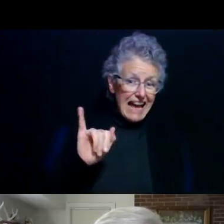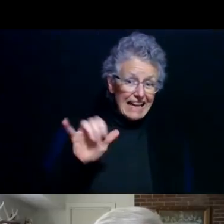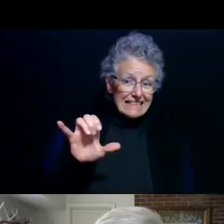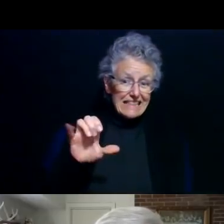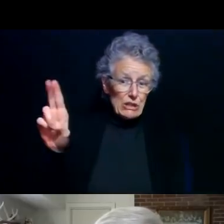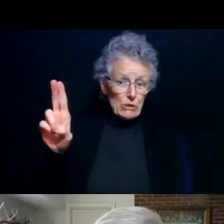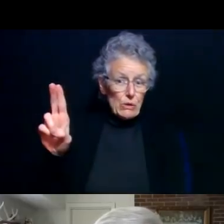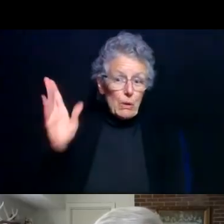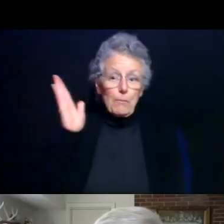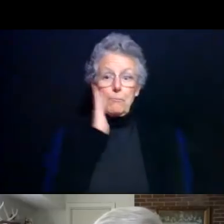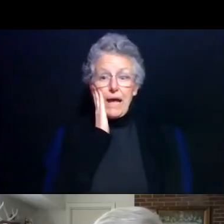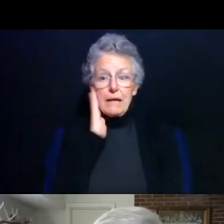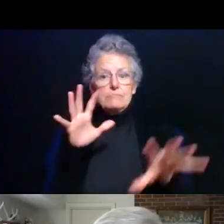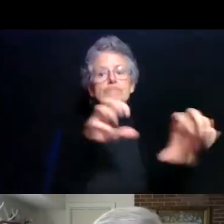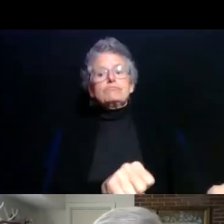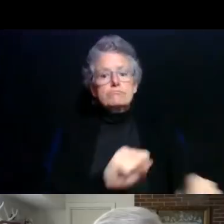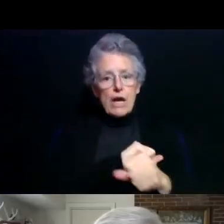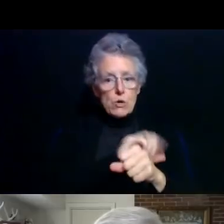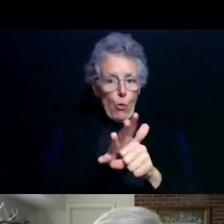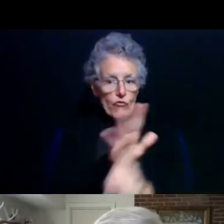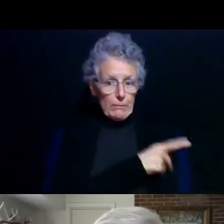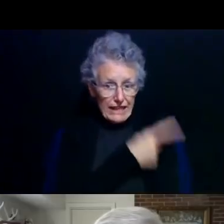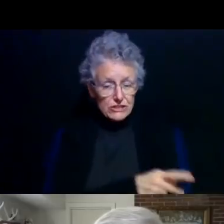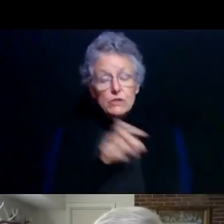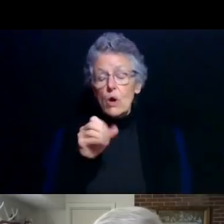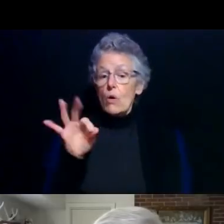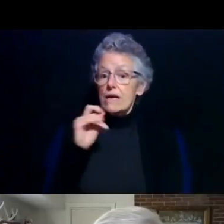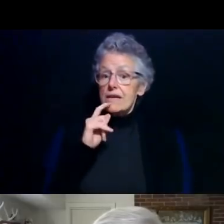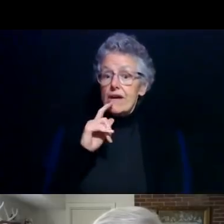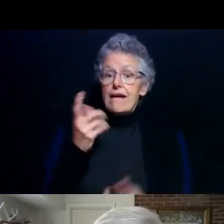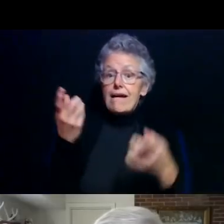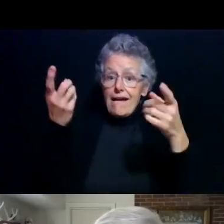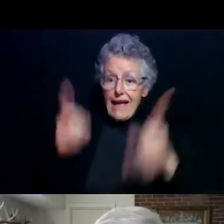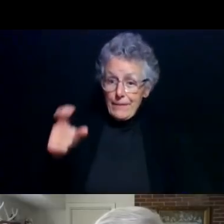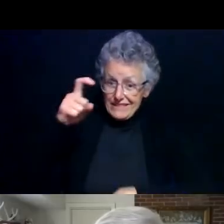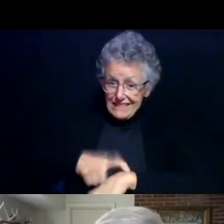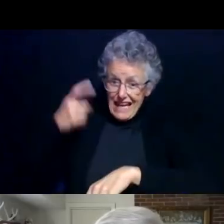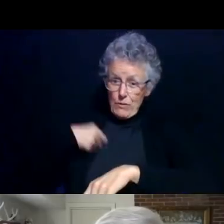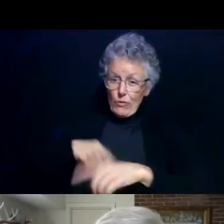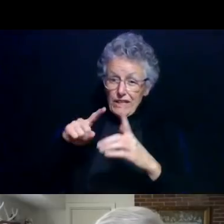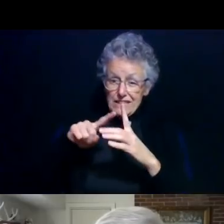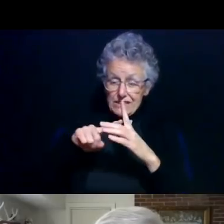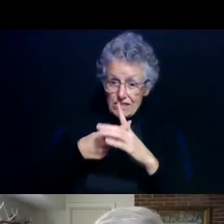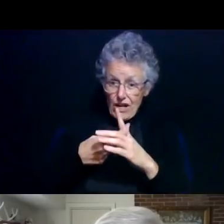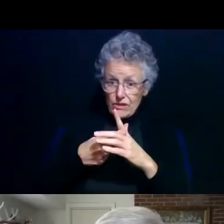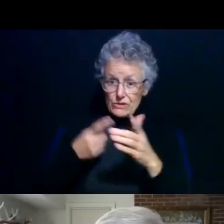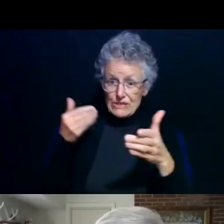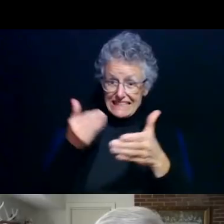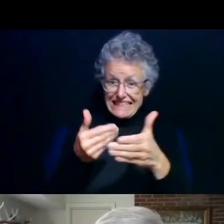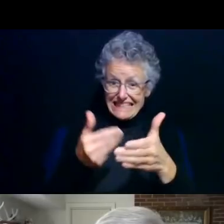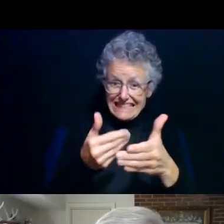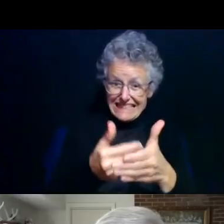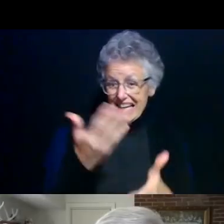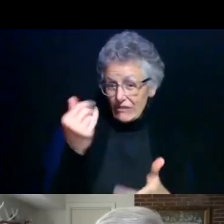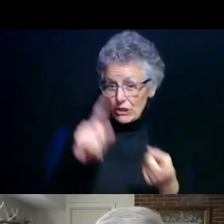being taken up by COVID. So if we get to a point where we're starting to inch up towards 20 ICU or 15 to